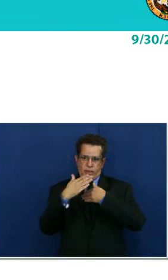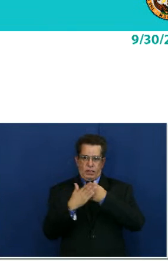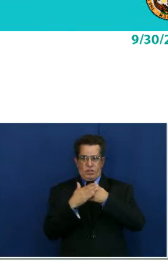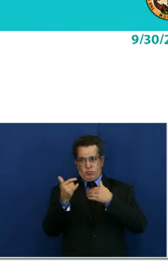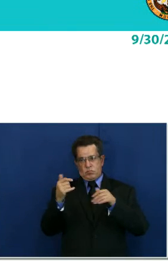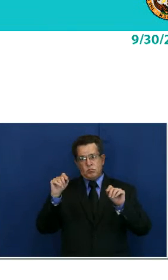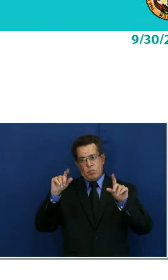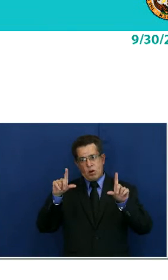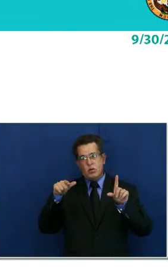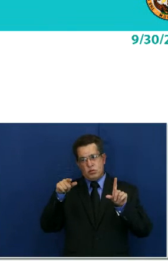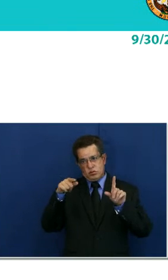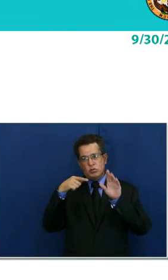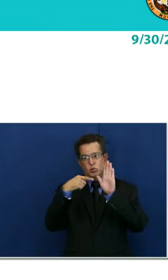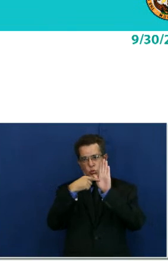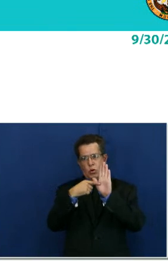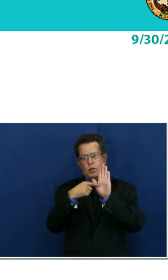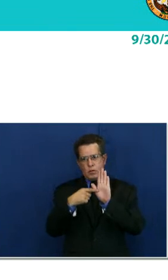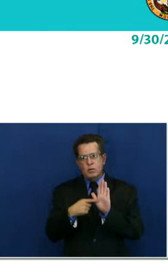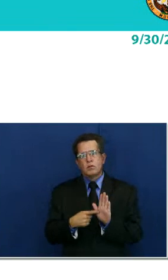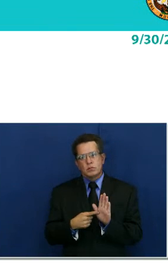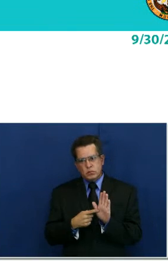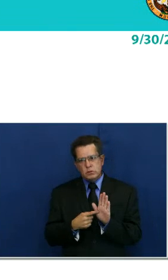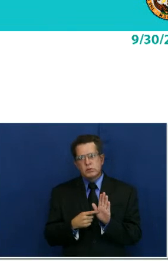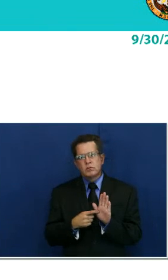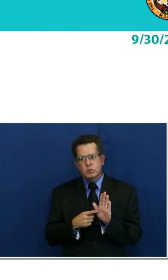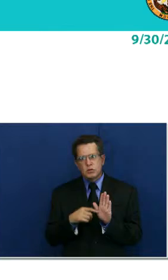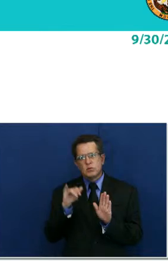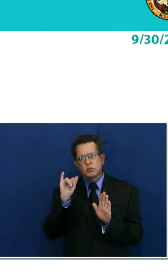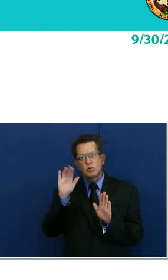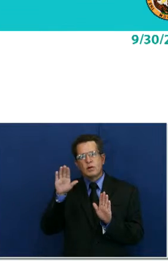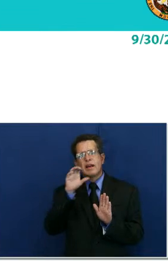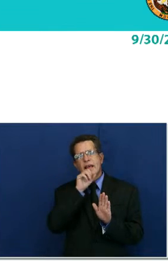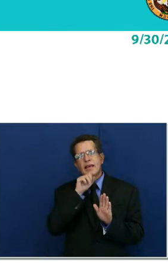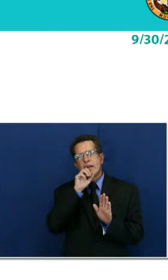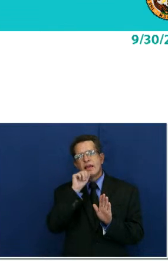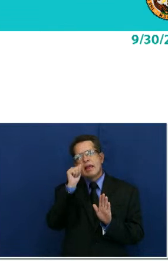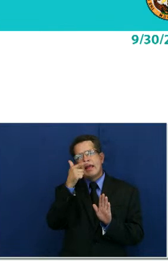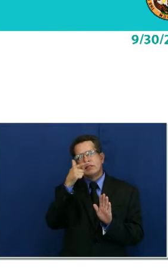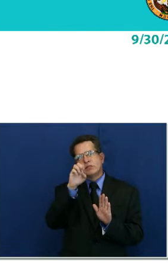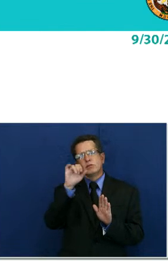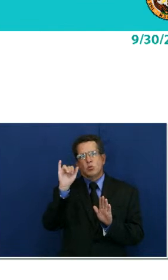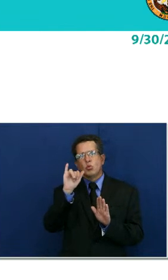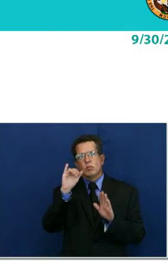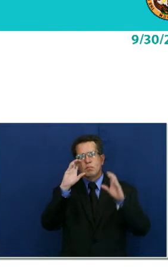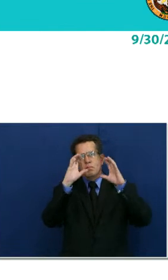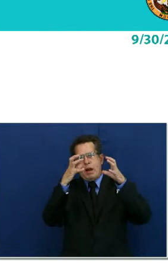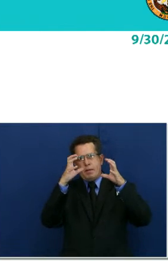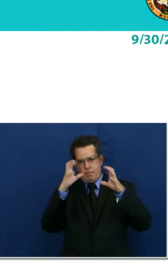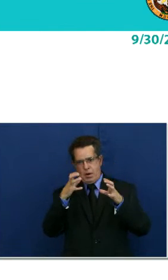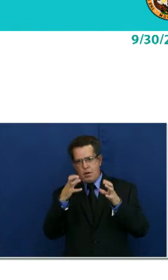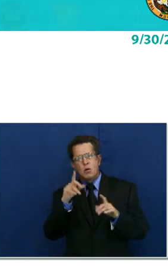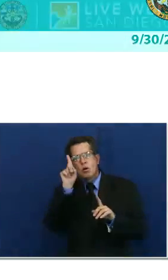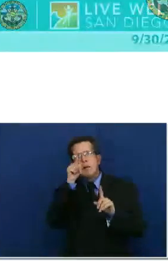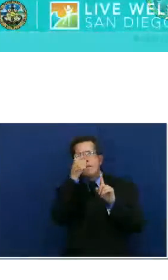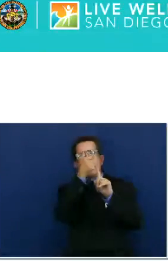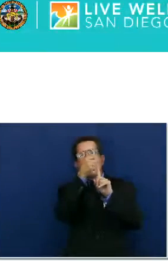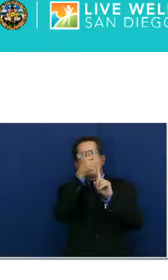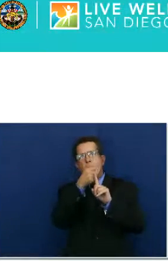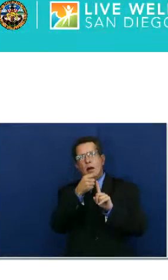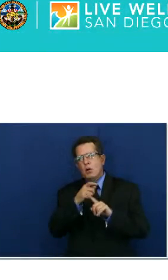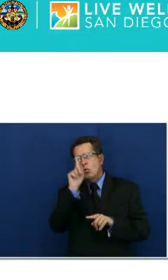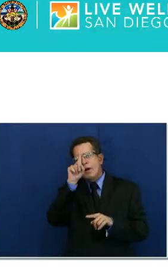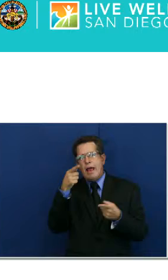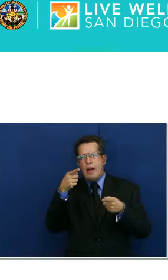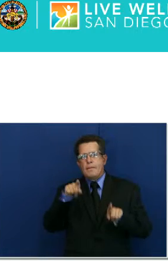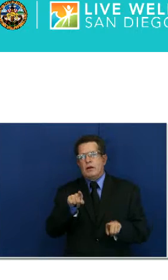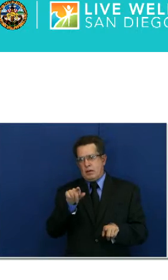shows, actually, this is the demographic slide, and I'll be talking more about this in a few minutes. But if you go to the next slide, I